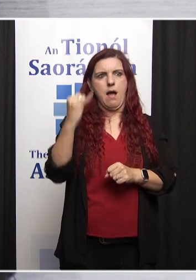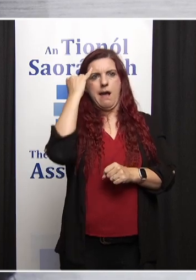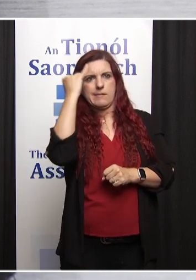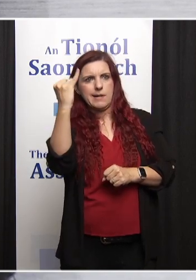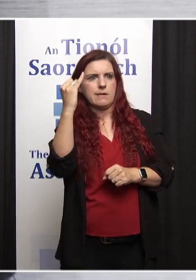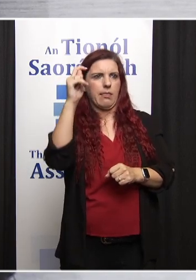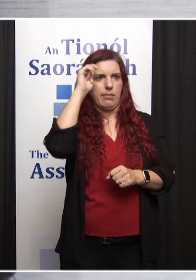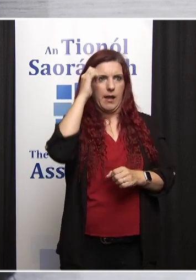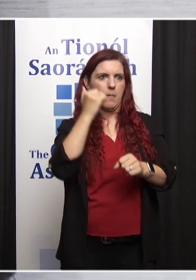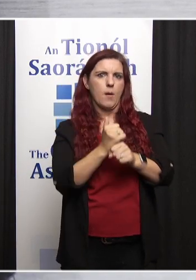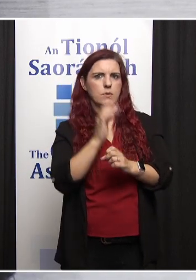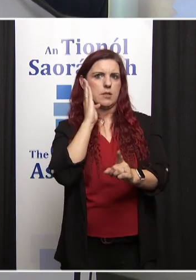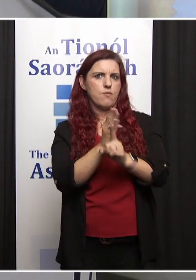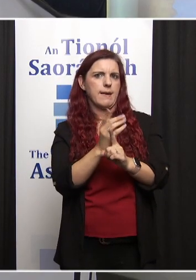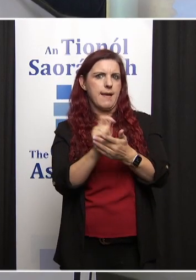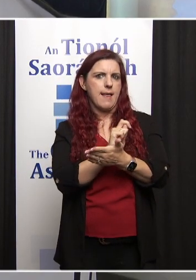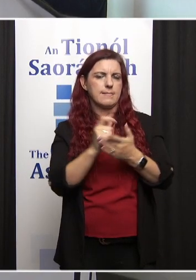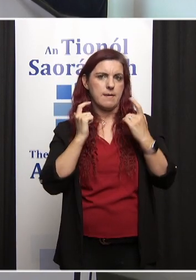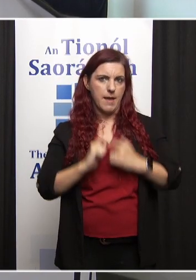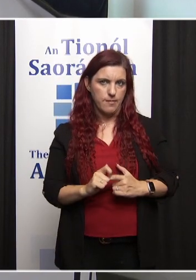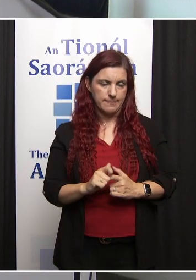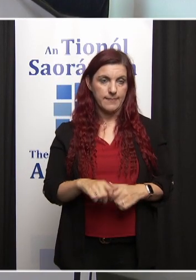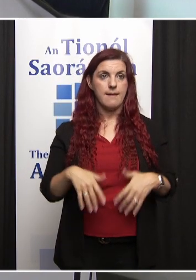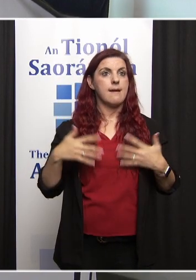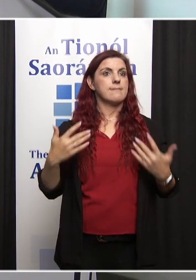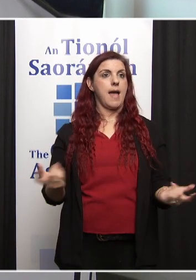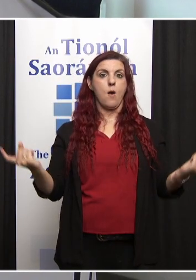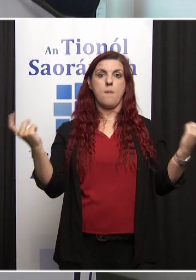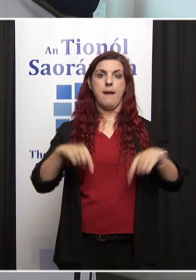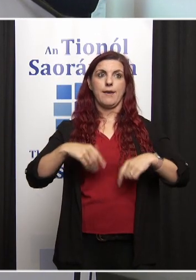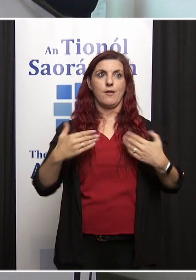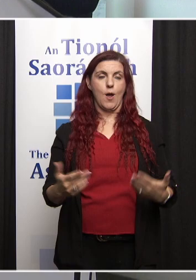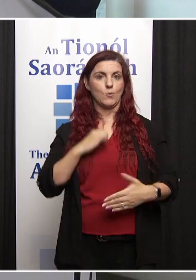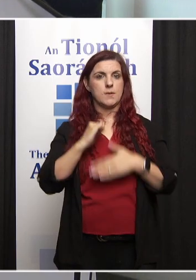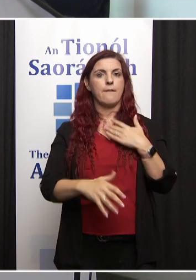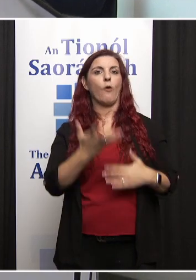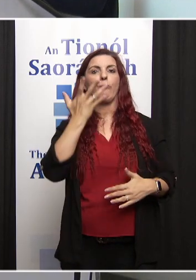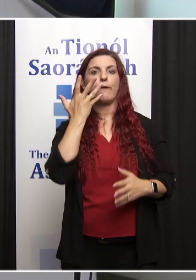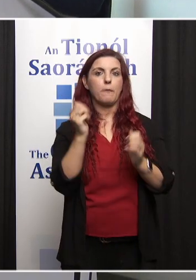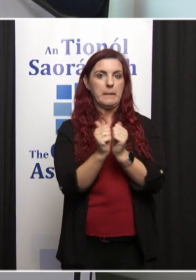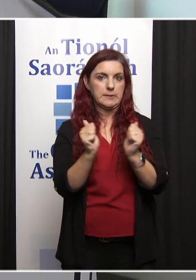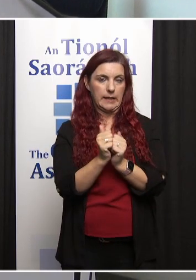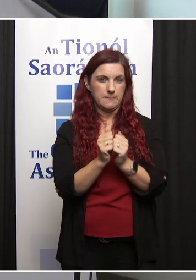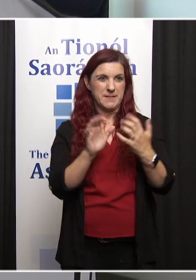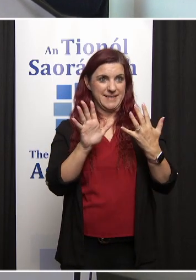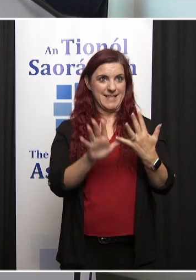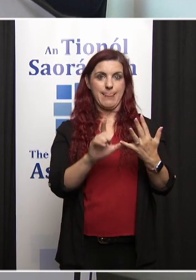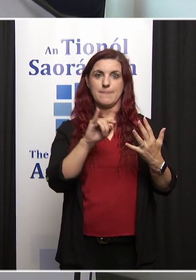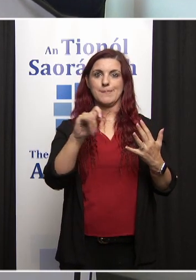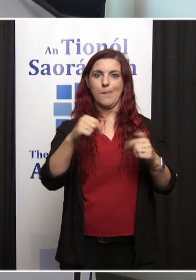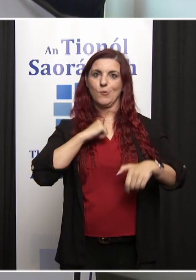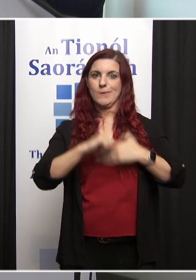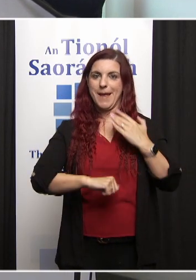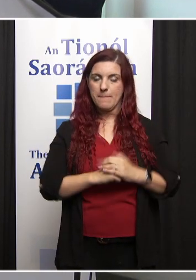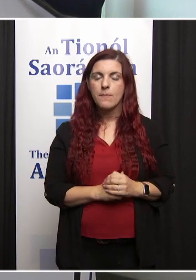on this particular process. So now we're back on the 10th of September, and we're going to give you initially